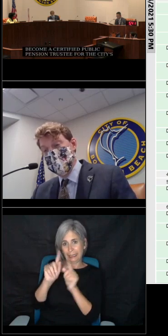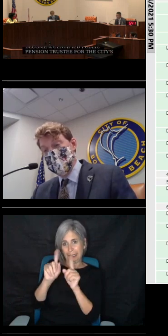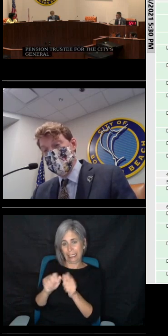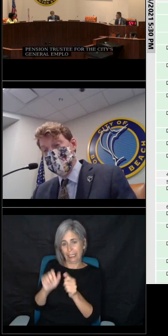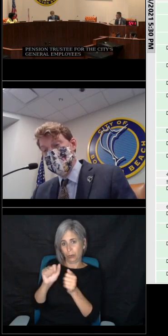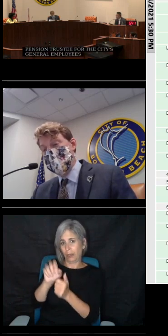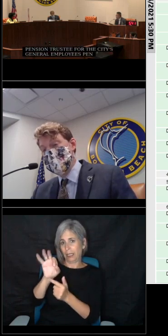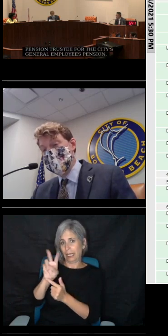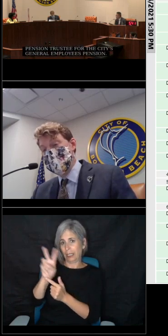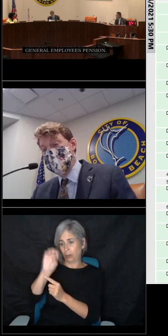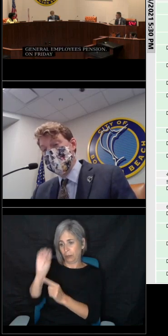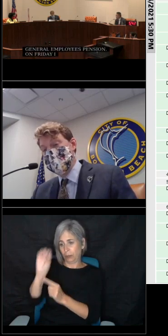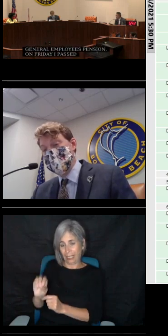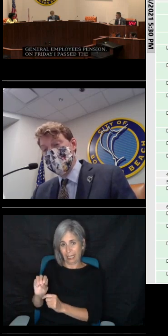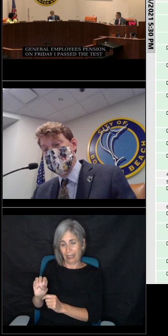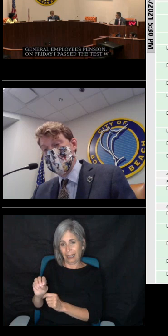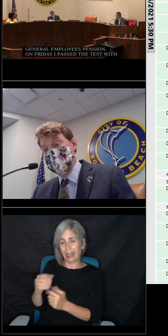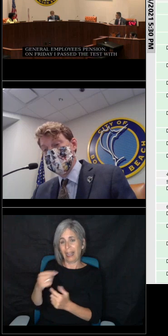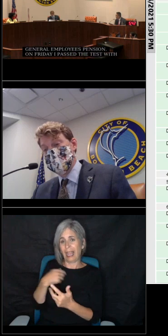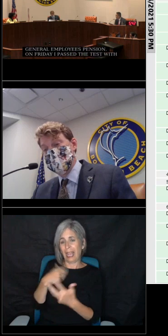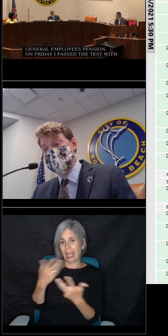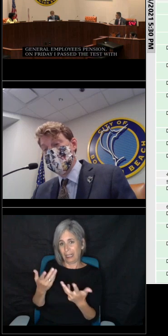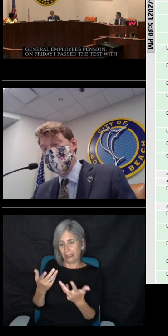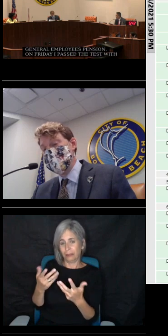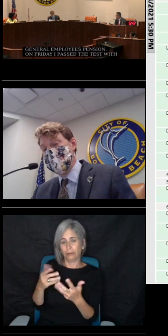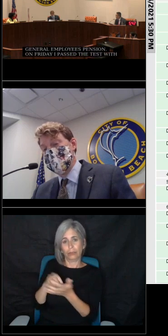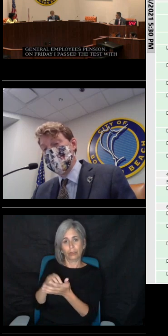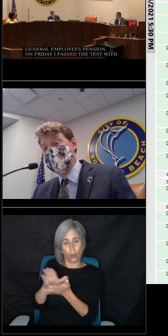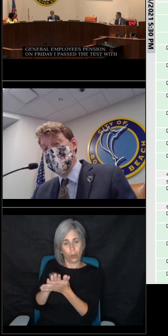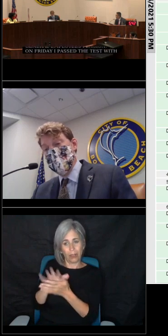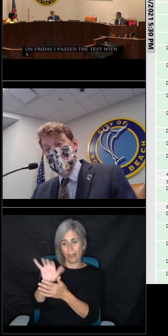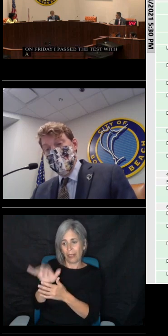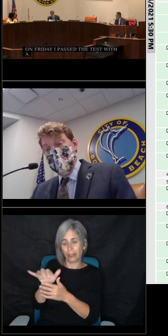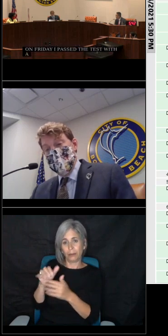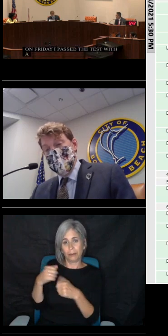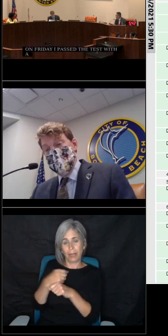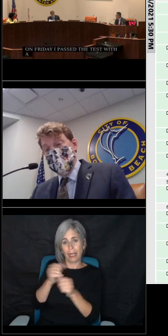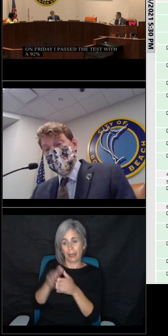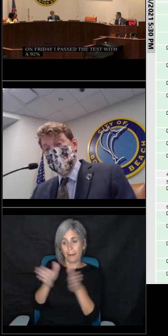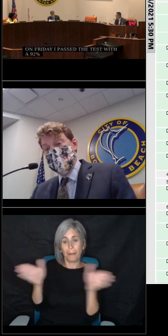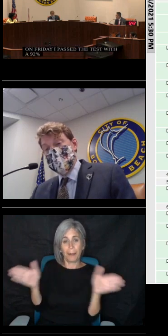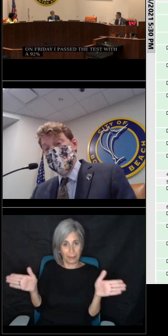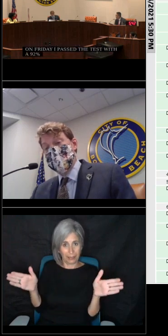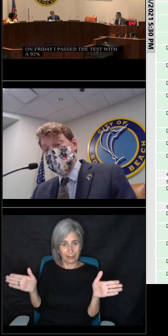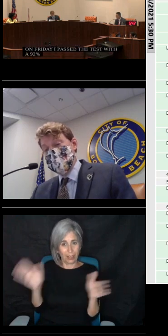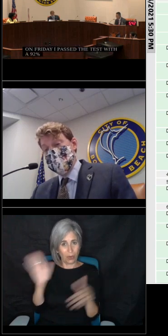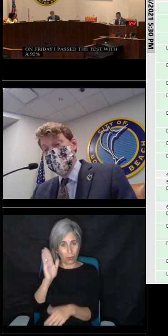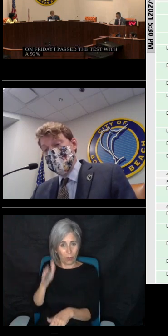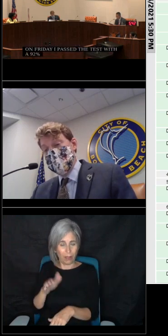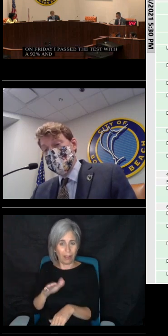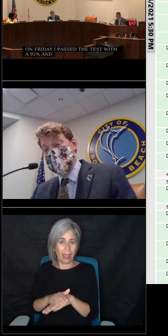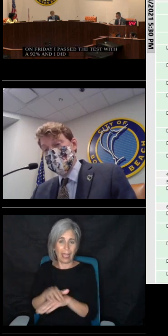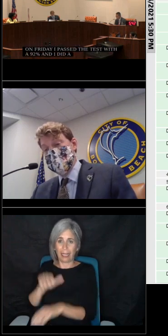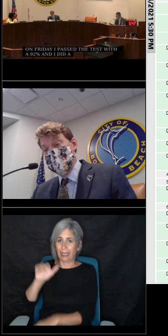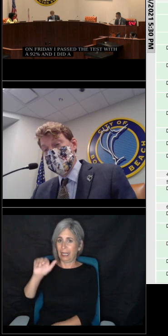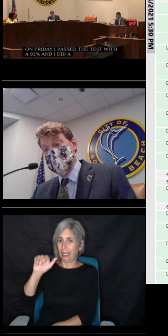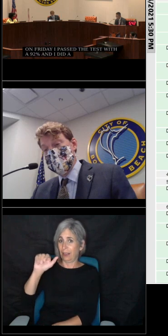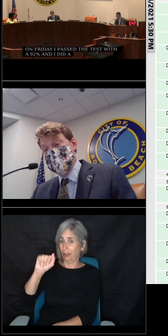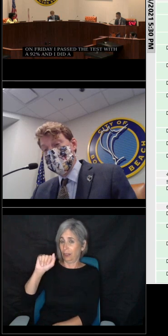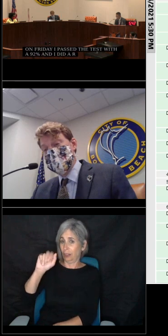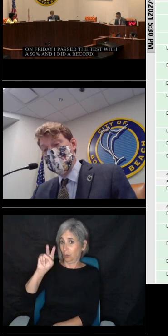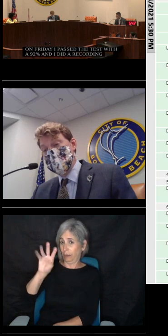92%, and I did an ICLA recording that should be made public. On April 24th, I